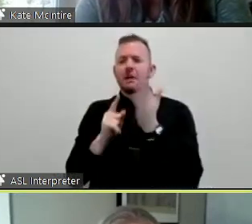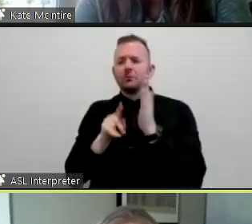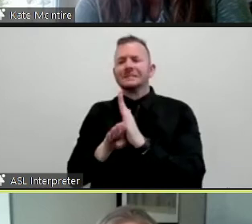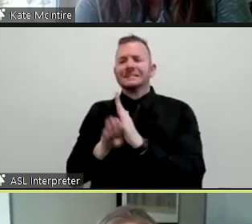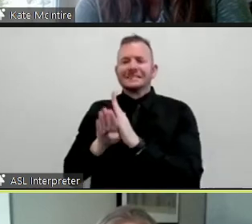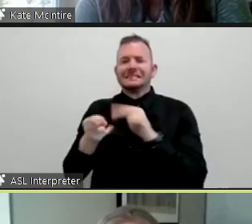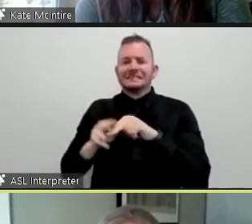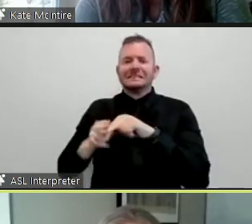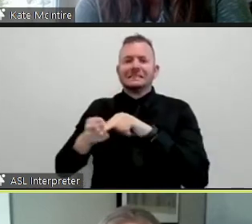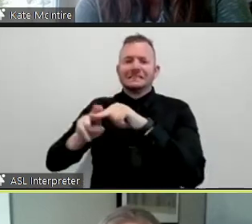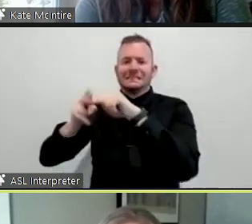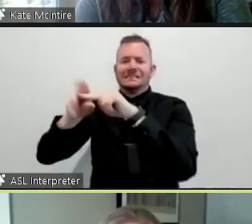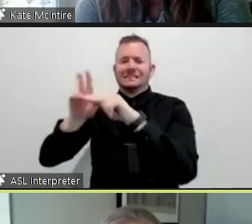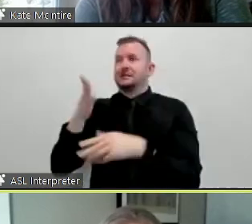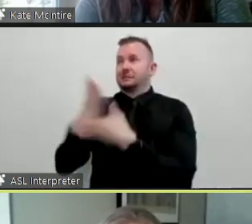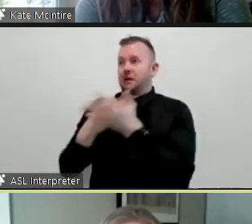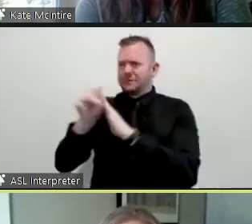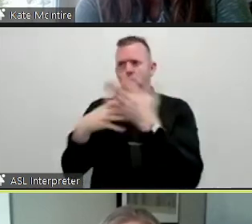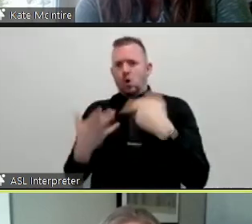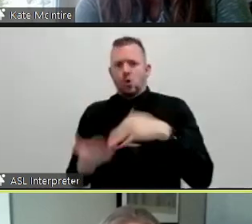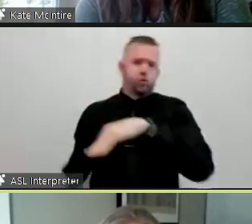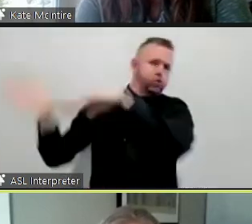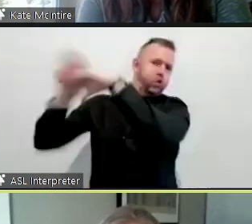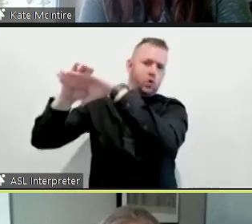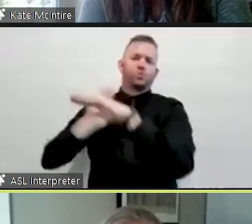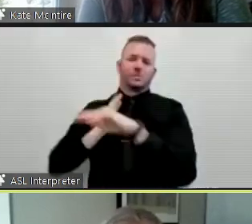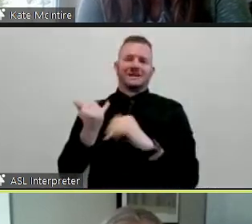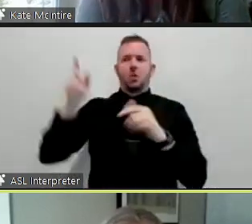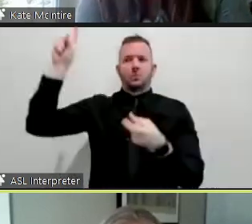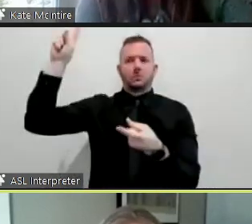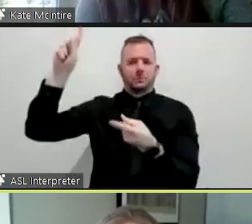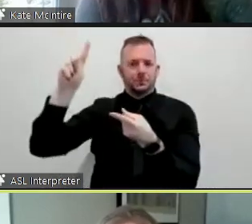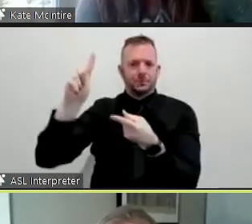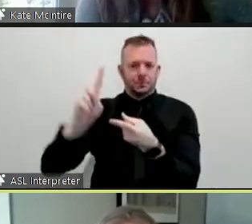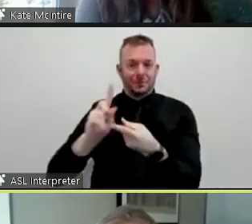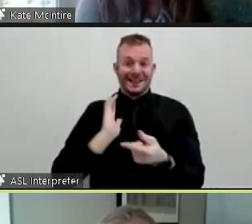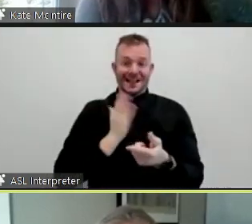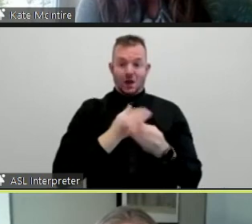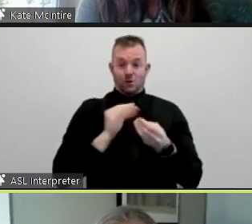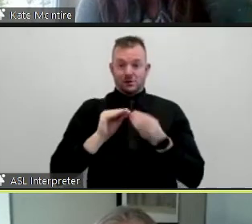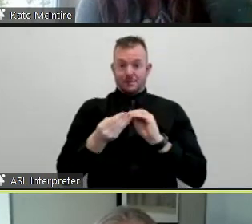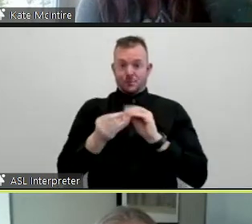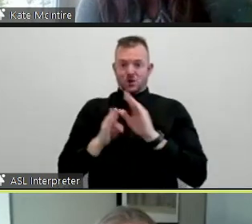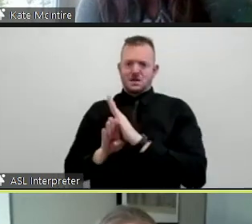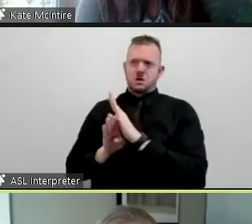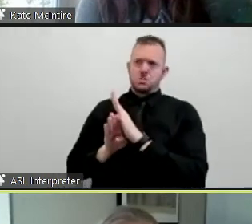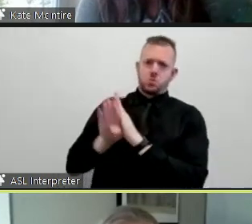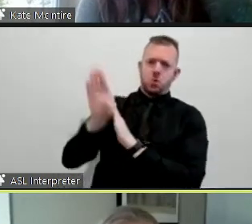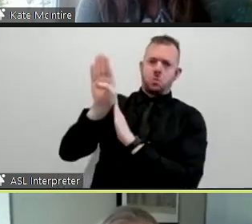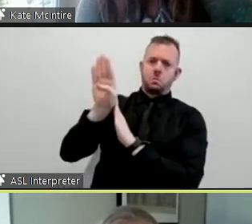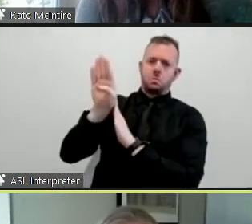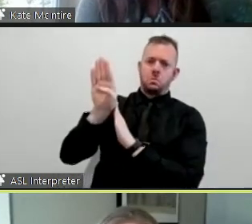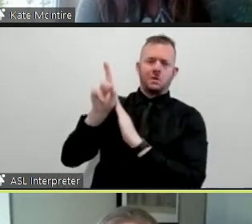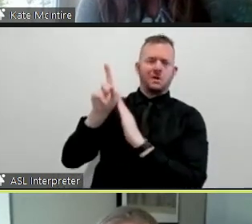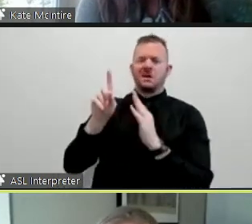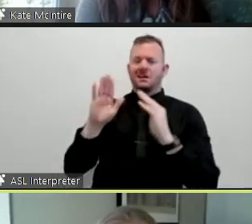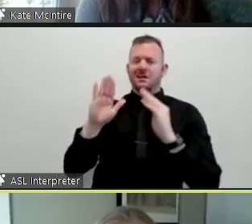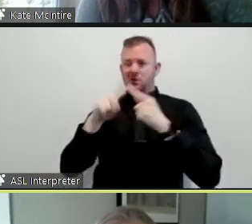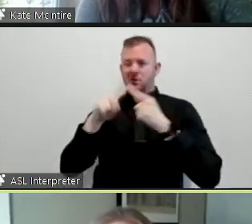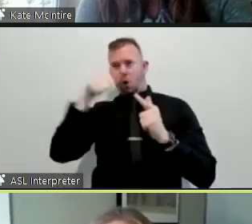overall. We peaked at a lower level than the US did overall, and we continue to have a lower number of hospitalizations